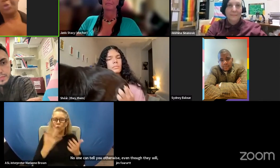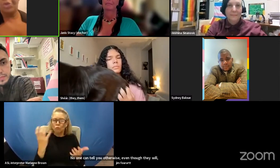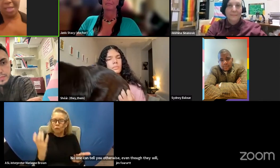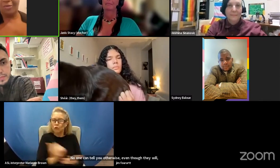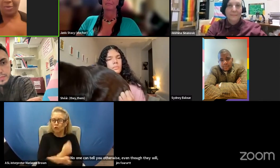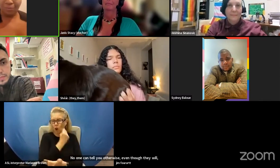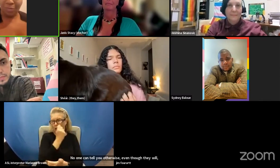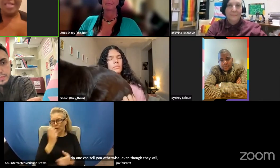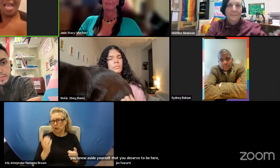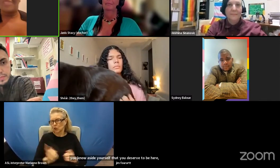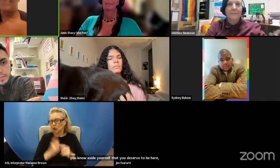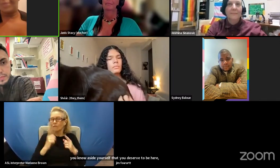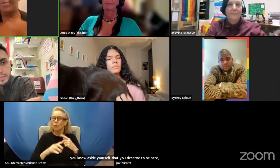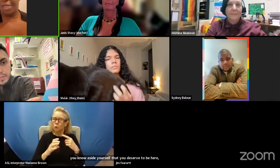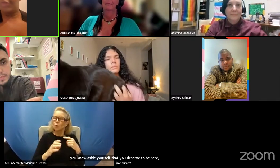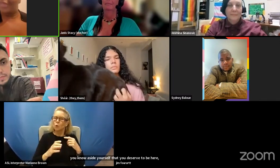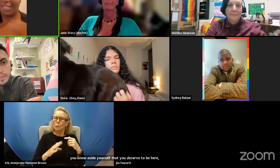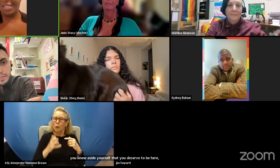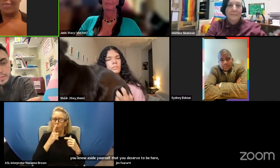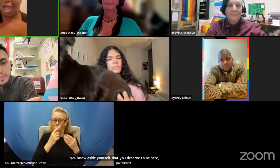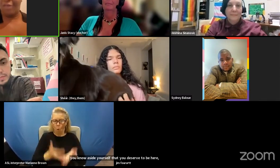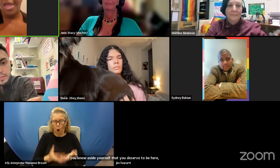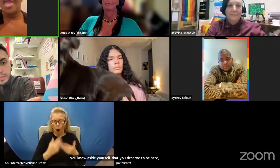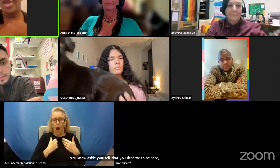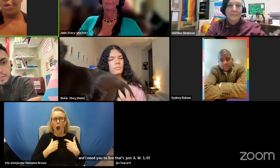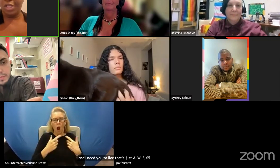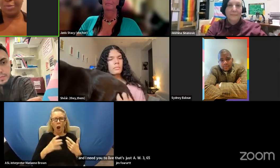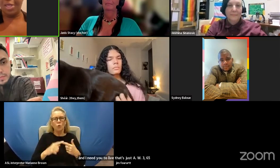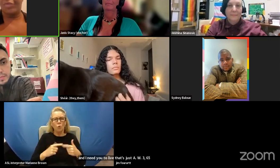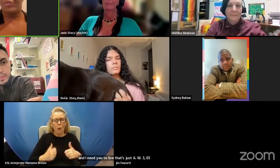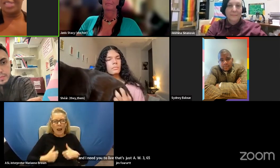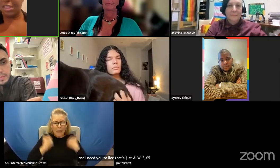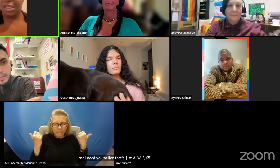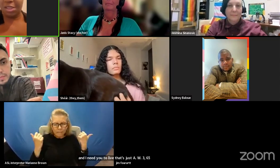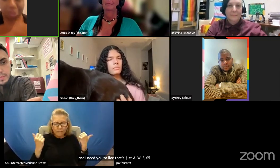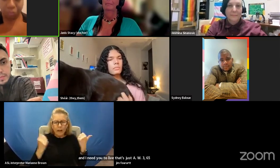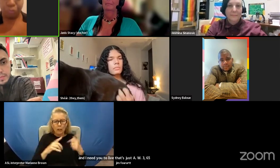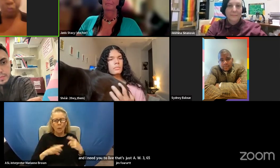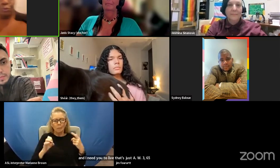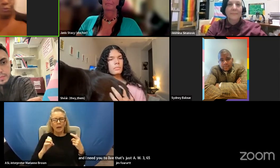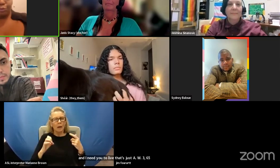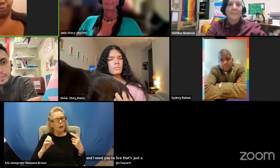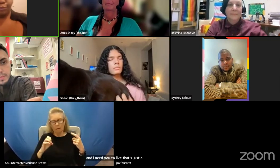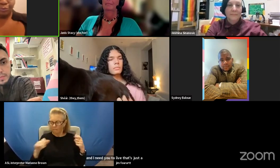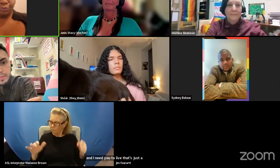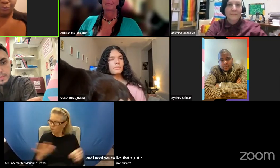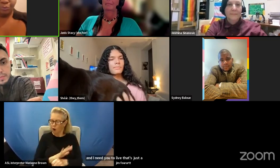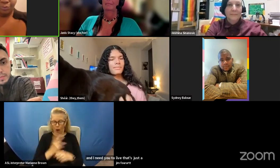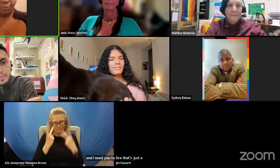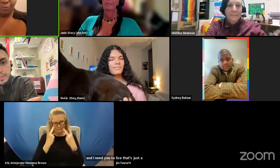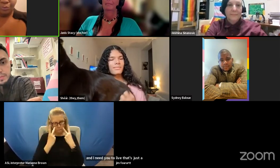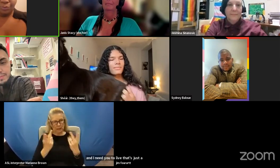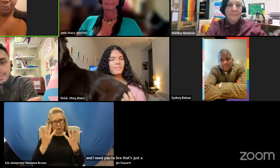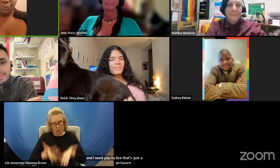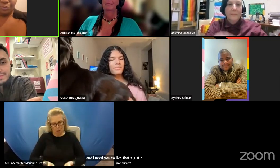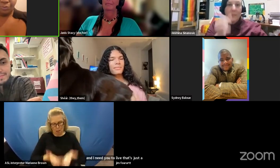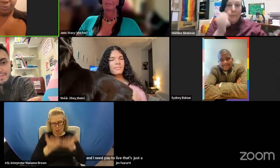I need you to live. That's visibility 365 and on leap year 366.